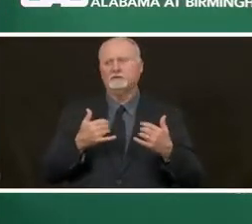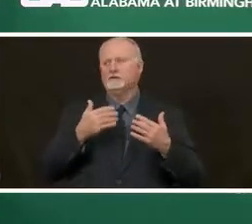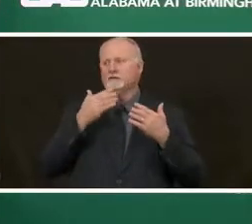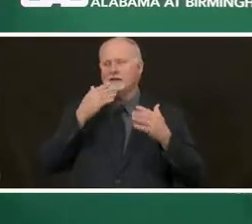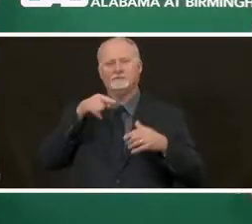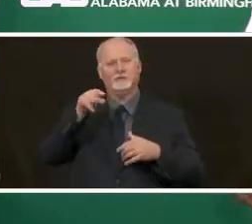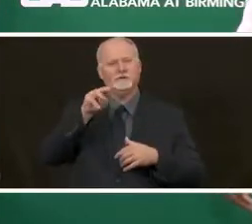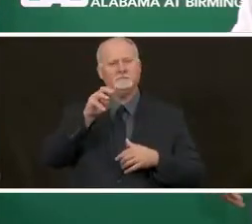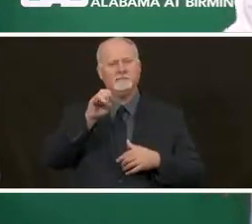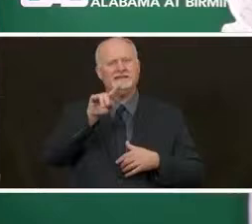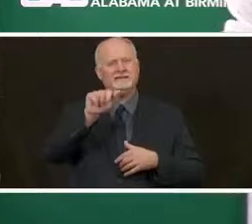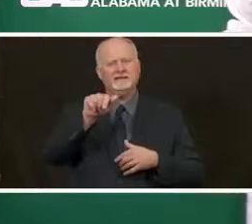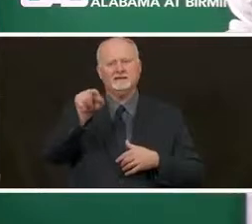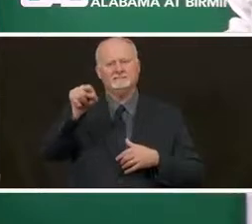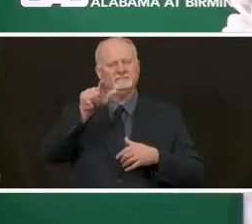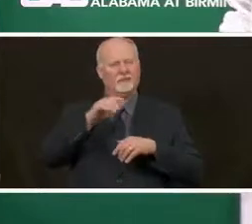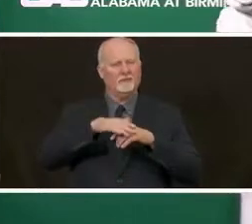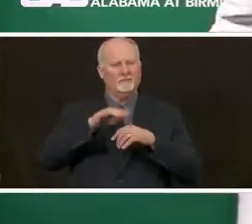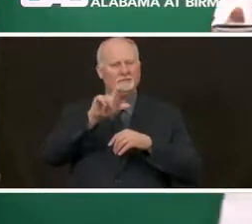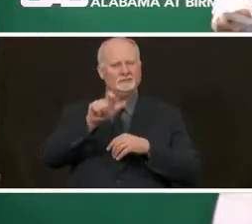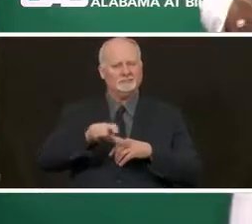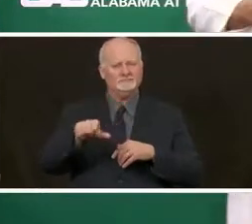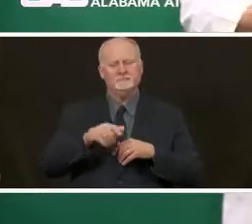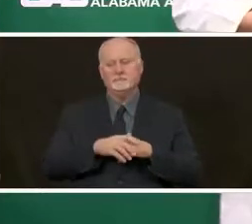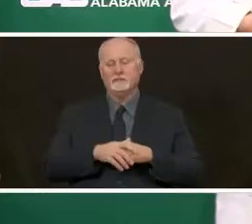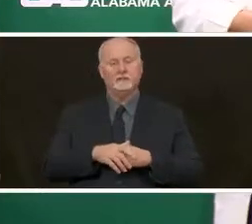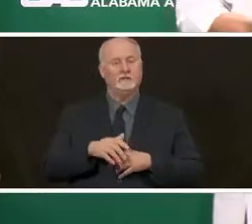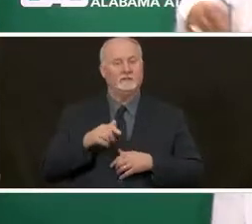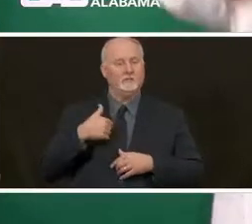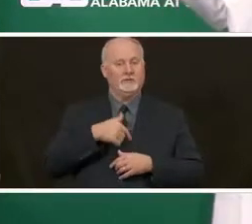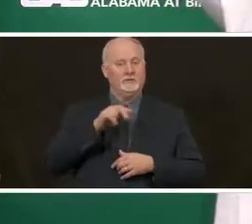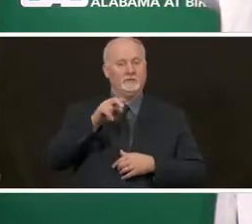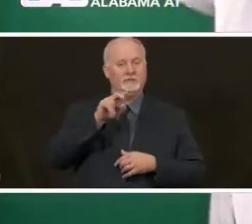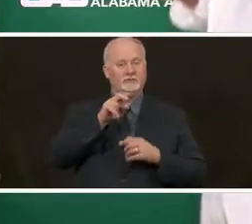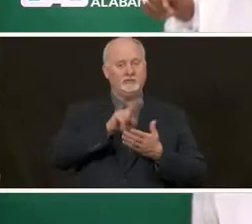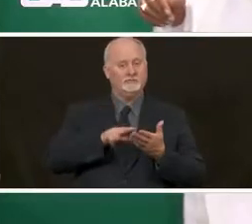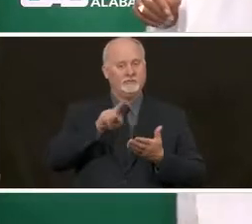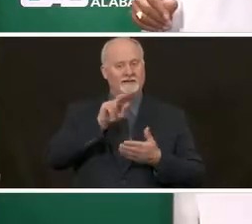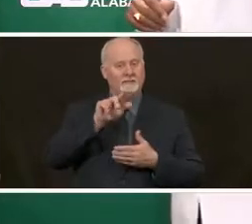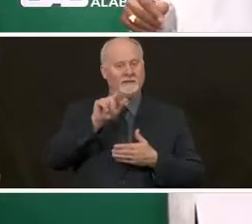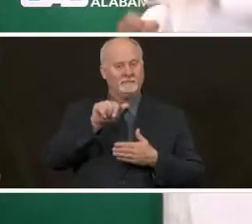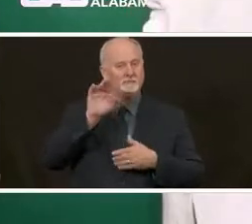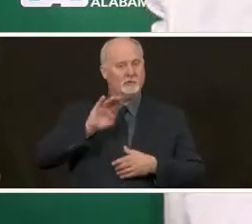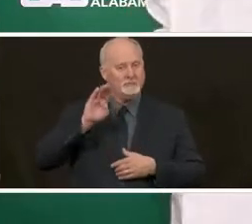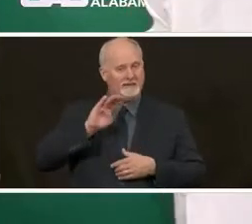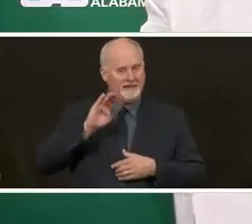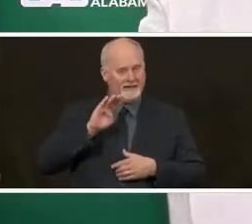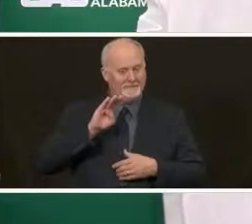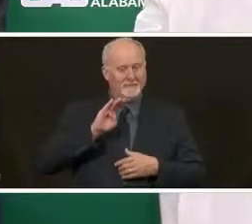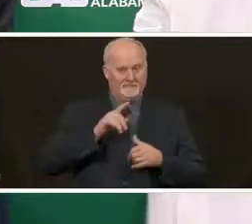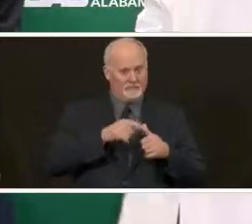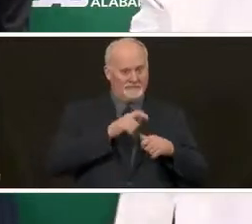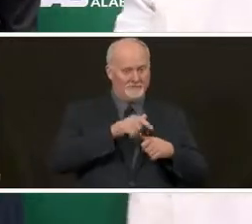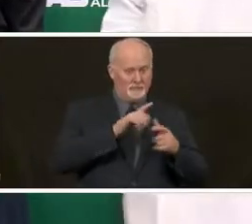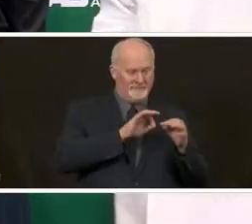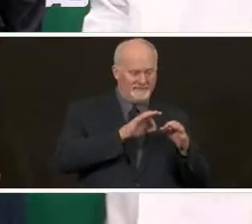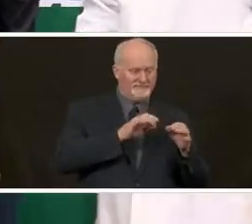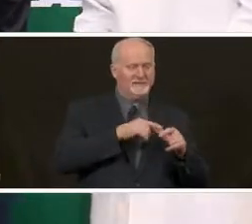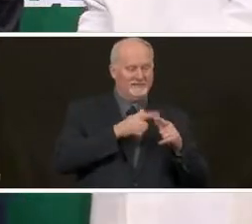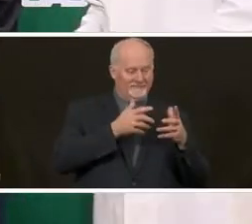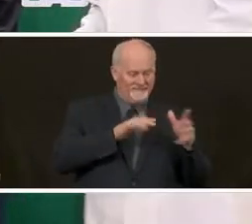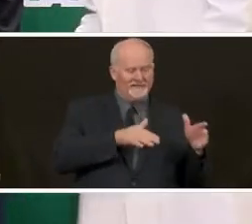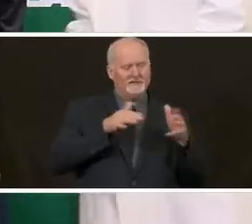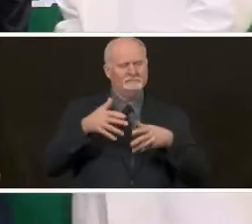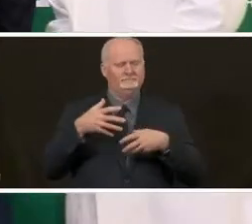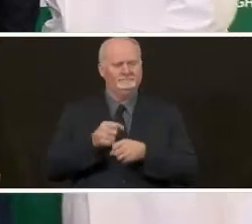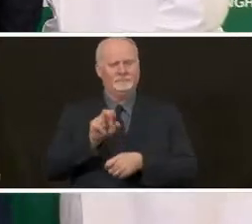members of the media on the call. As a reminder, our institutions, University of Alabama at Birmingham on first reference and UAB on second, and you can also get